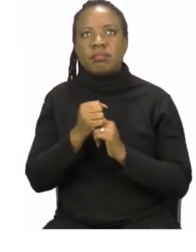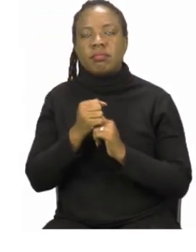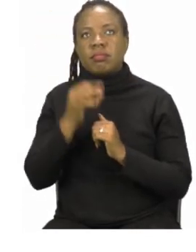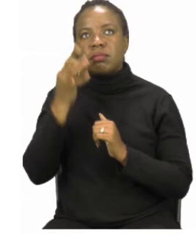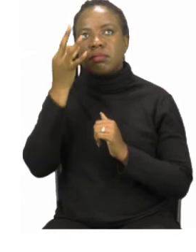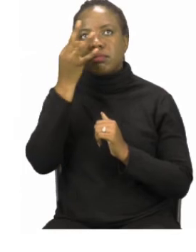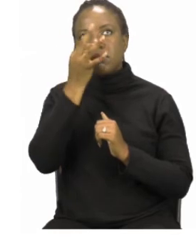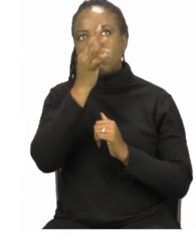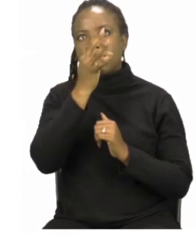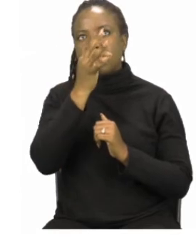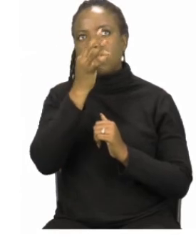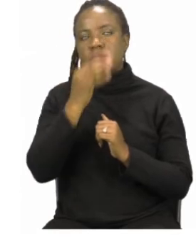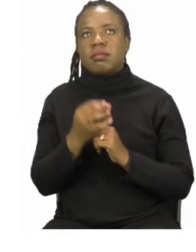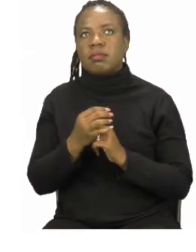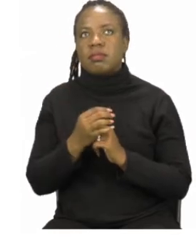flower,